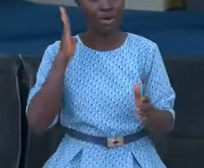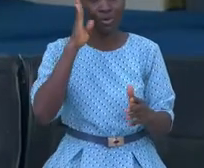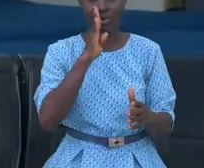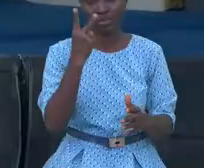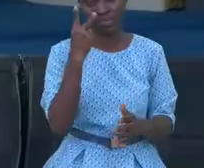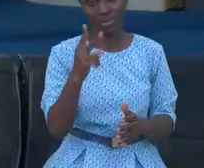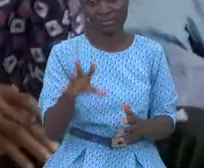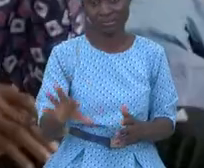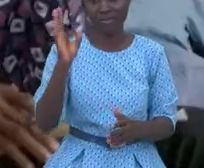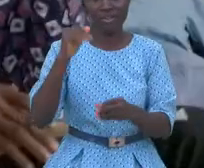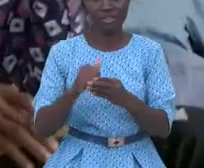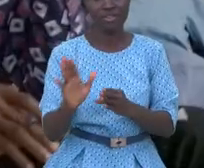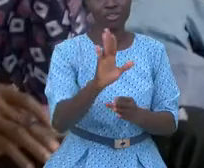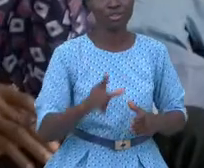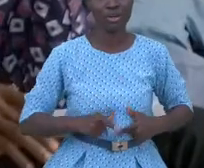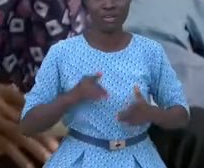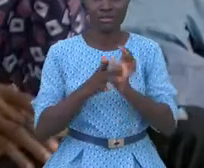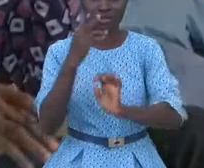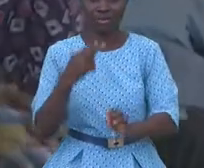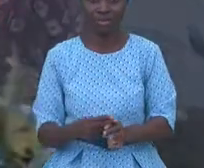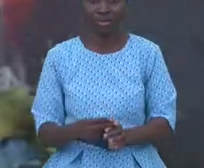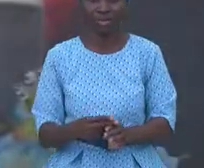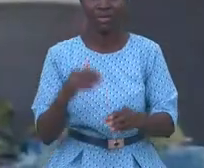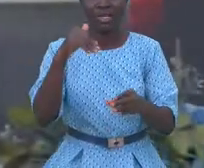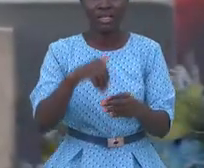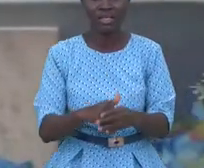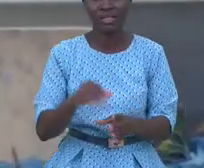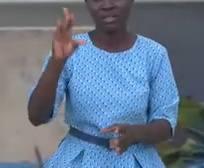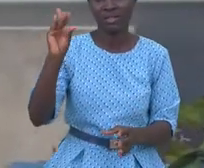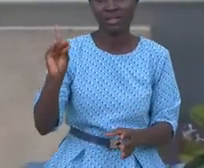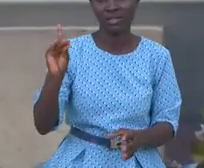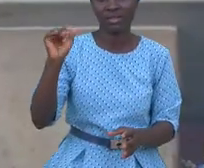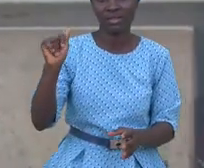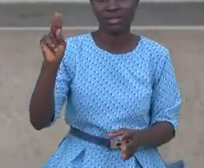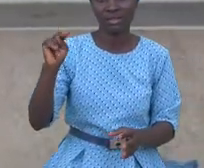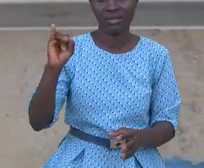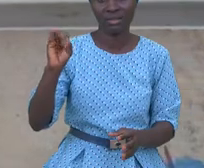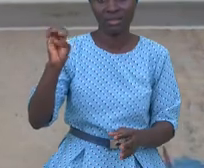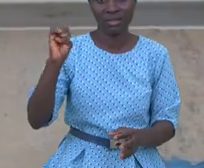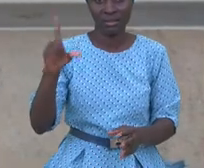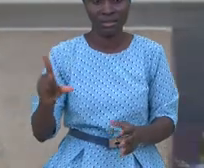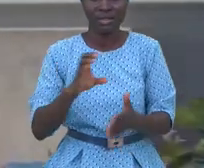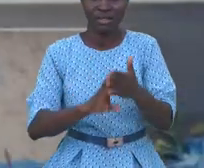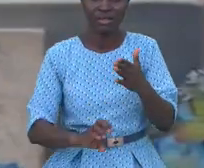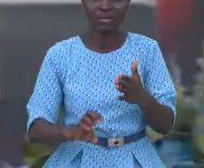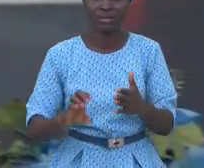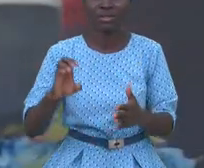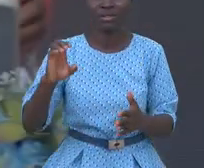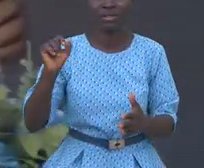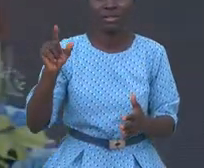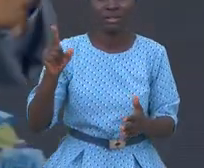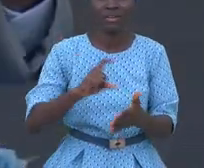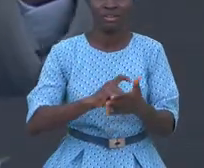in your life. Look at Daniel chapter 11. We're reading from verse